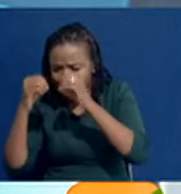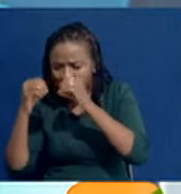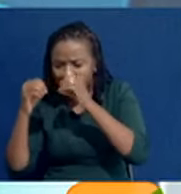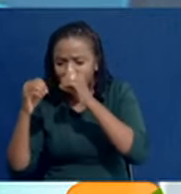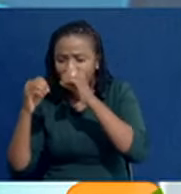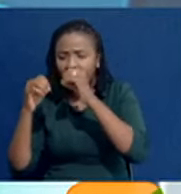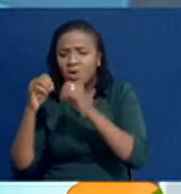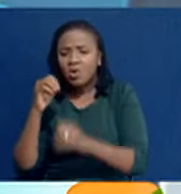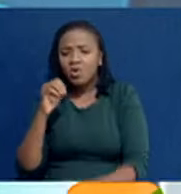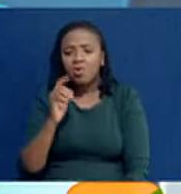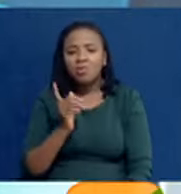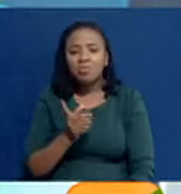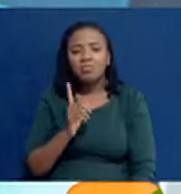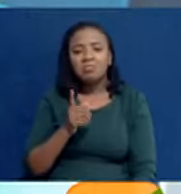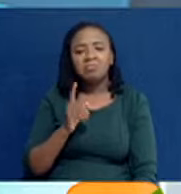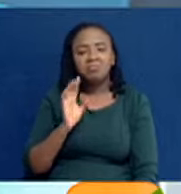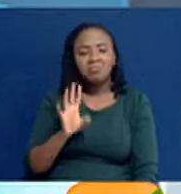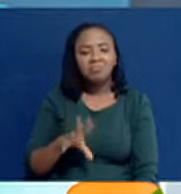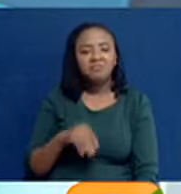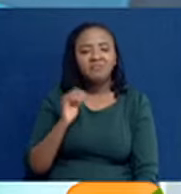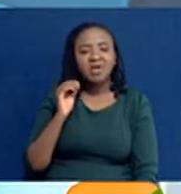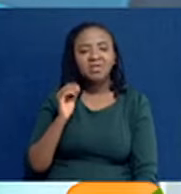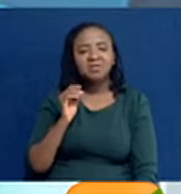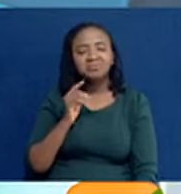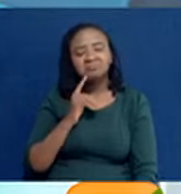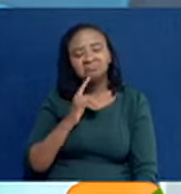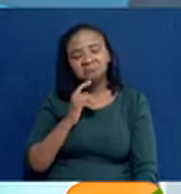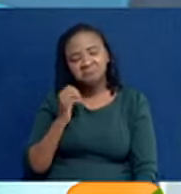was concluded, yes, it was cancer.